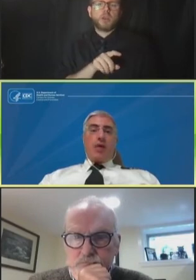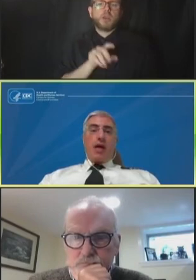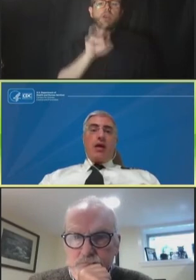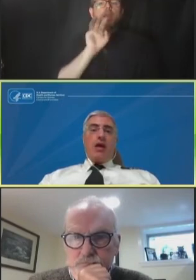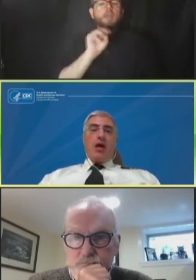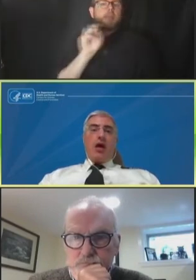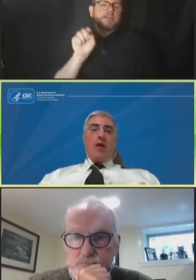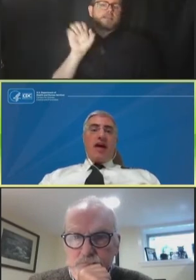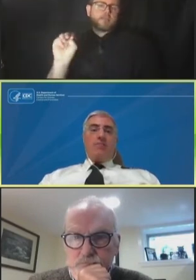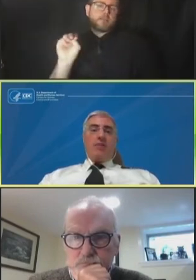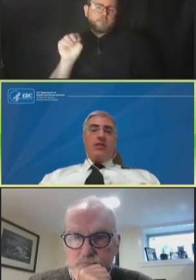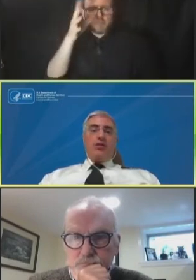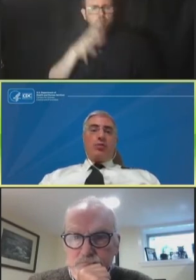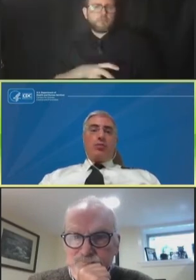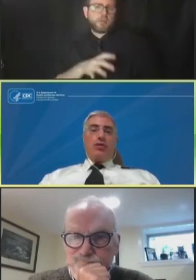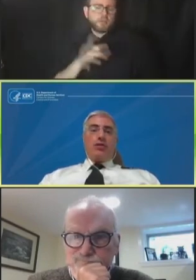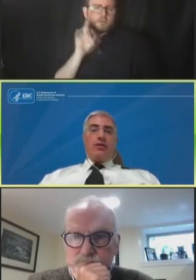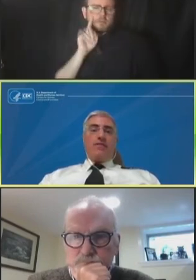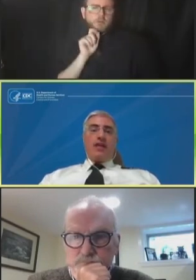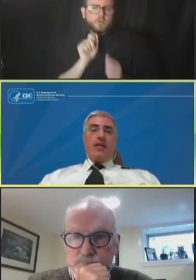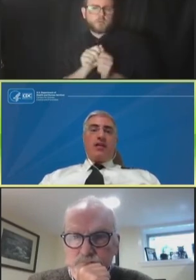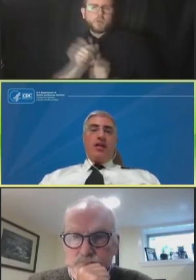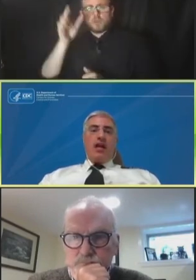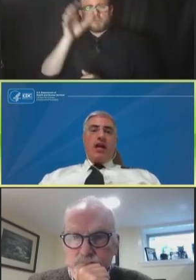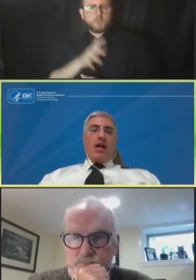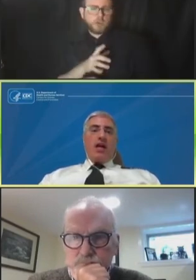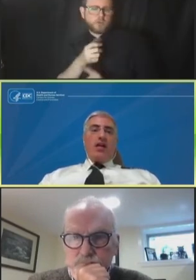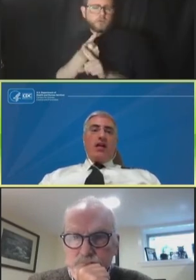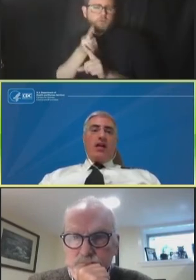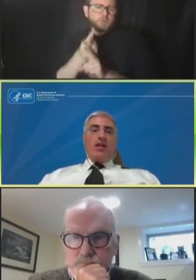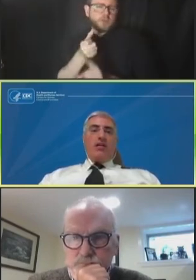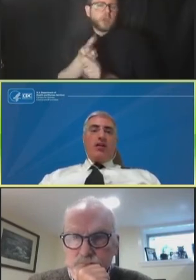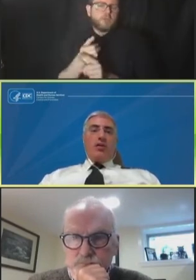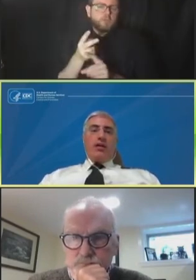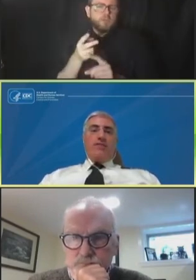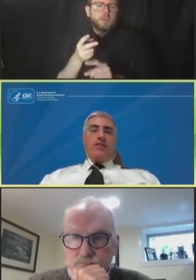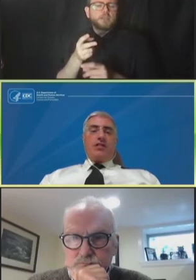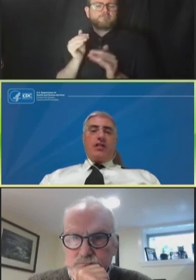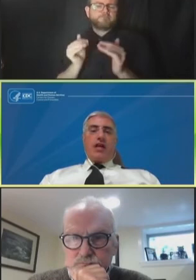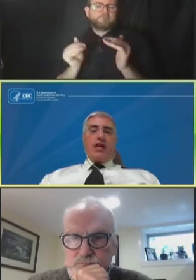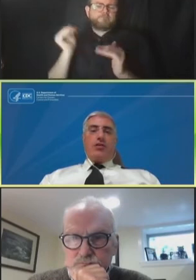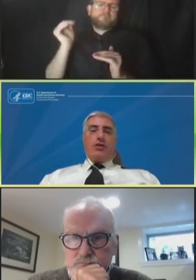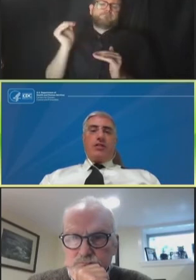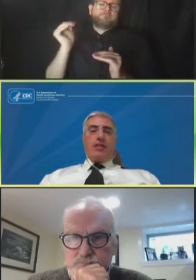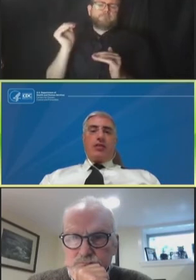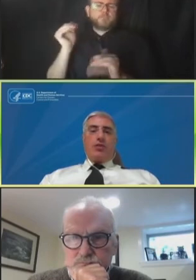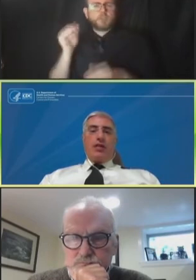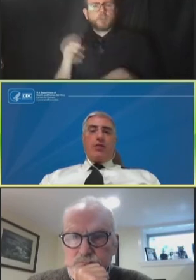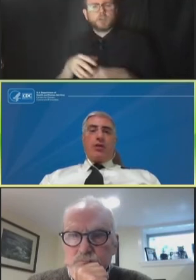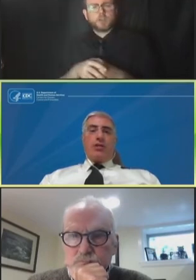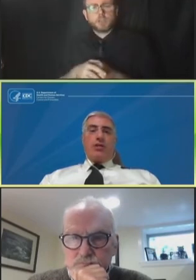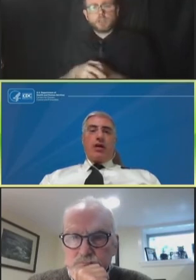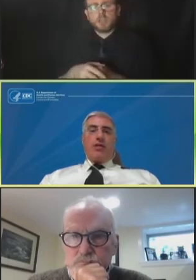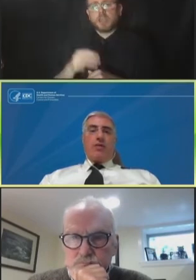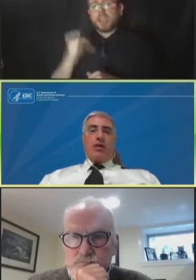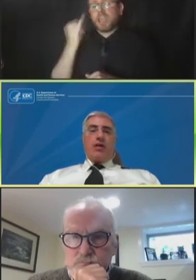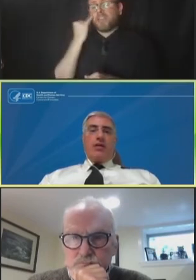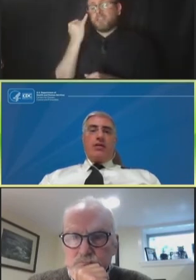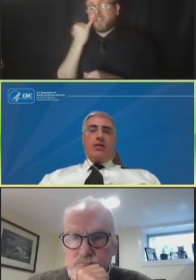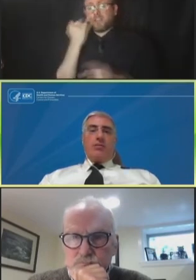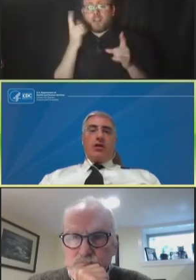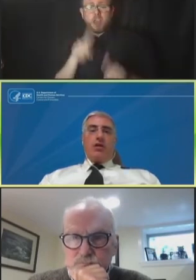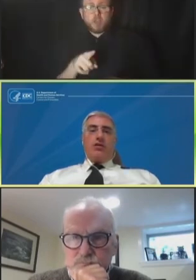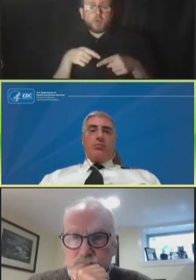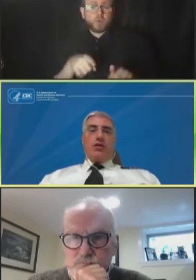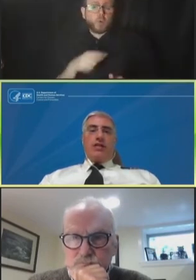with men have been disproportionately affected. And, if it's entering these sexual networks, it's a